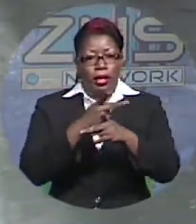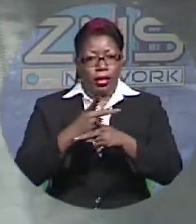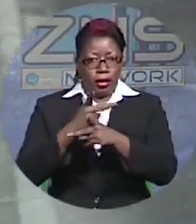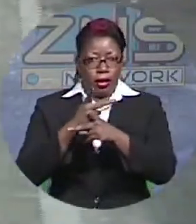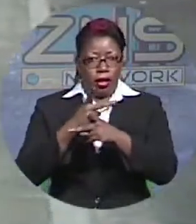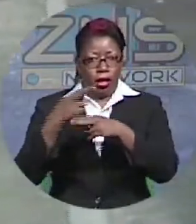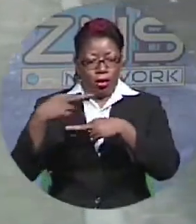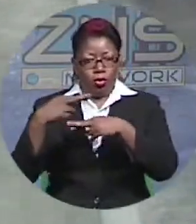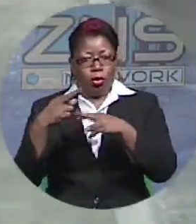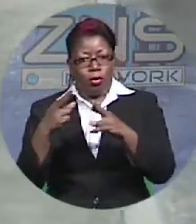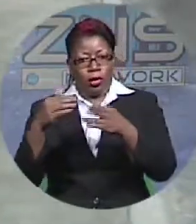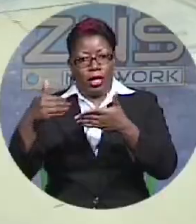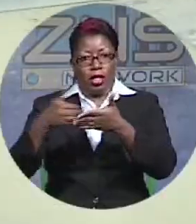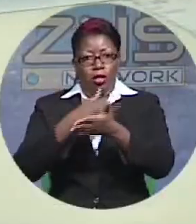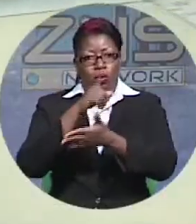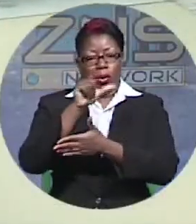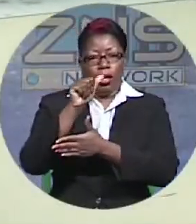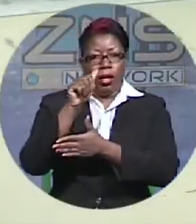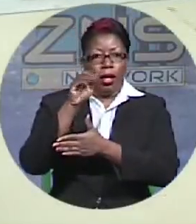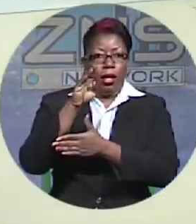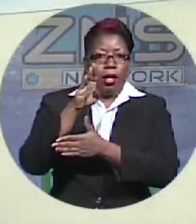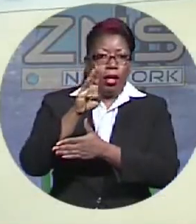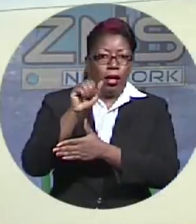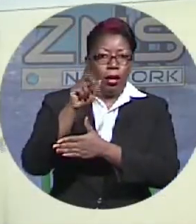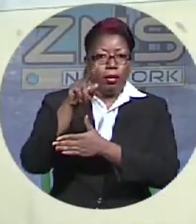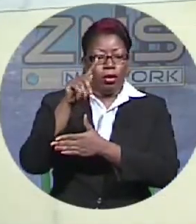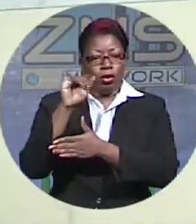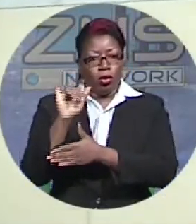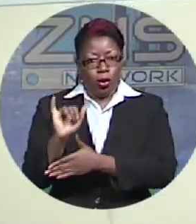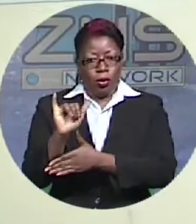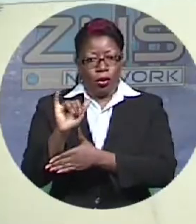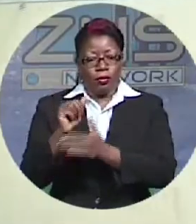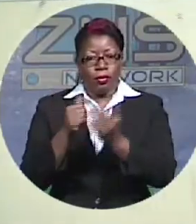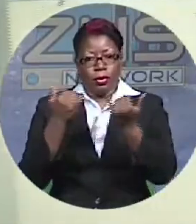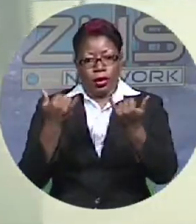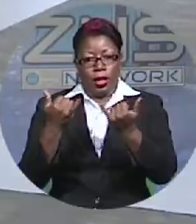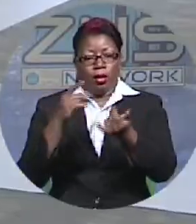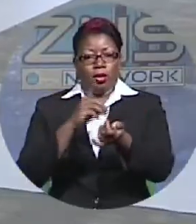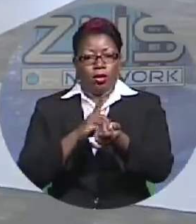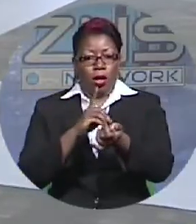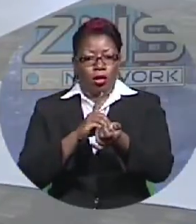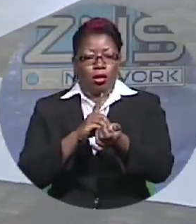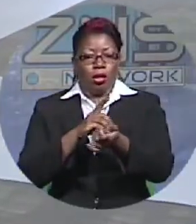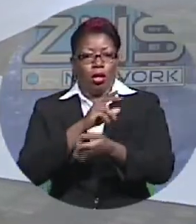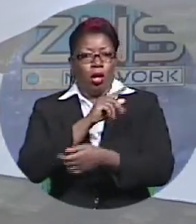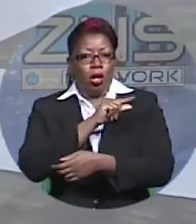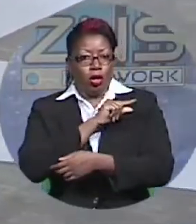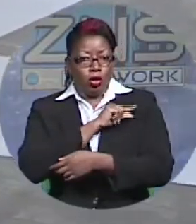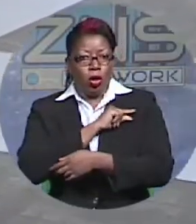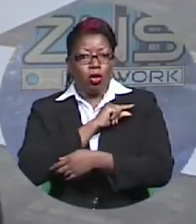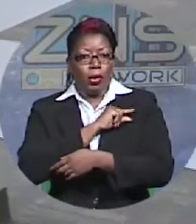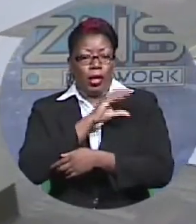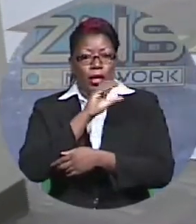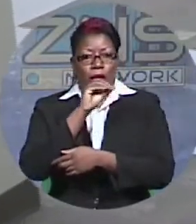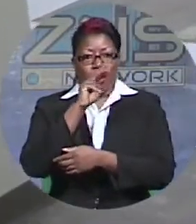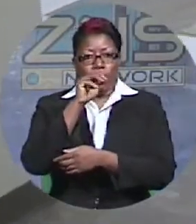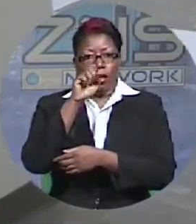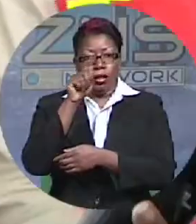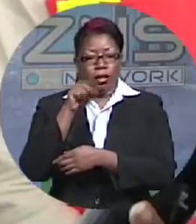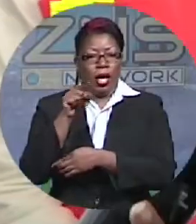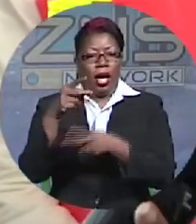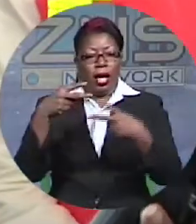and new laboratory facilities. But Health Minister Dr. Perry Gomez still has some concerns over the amount of beds in the